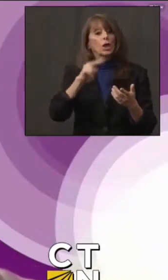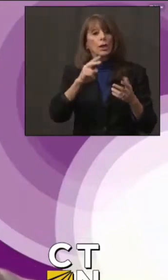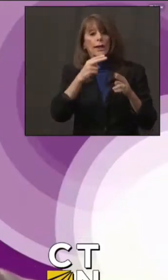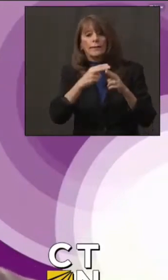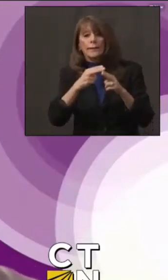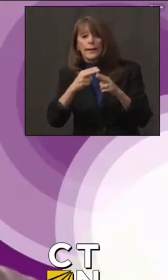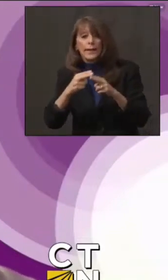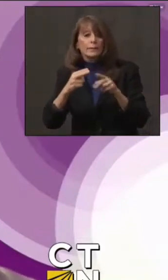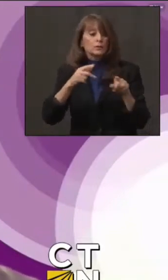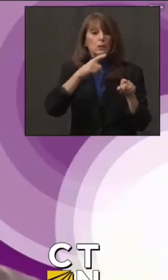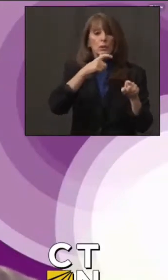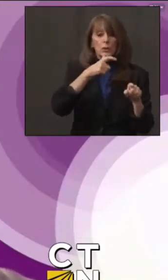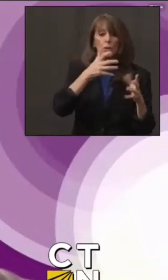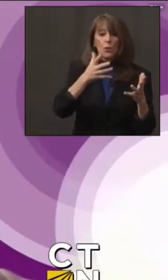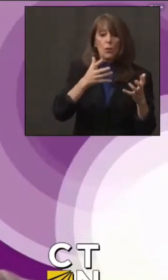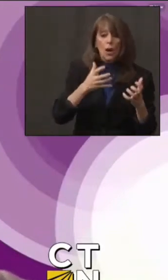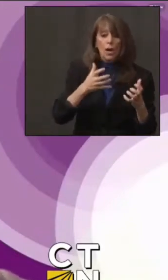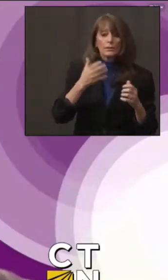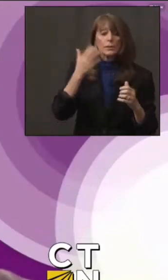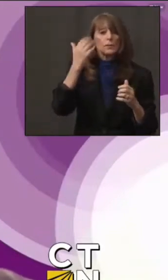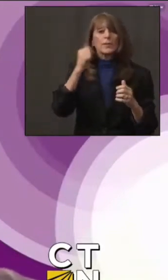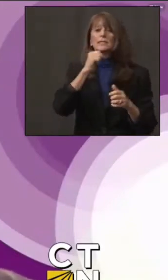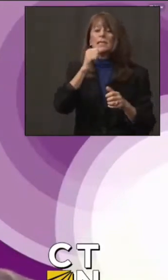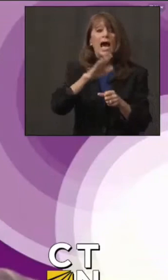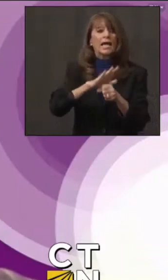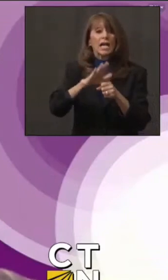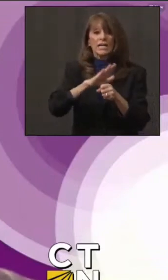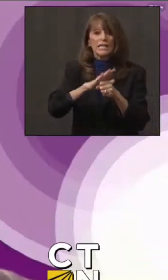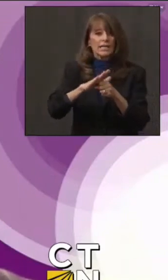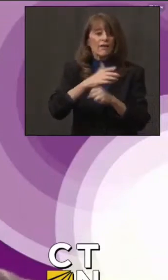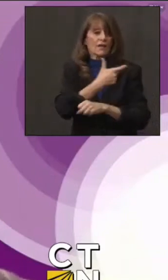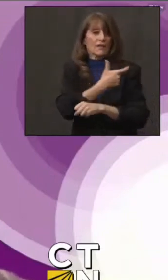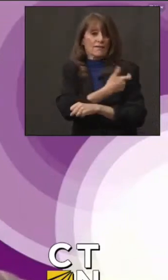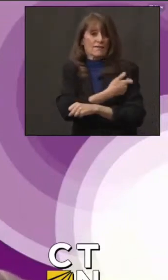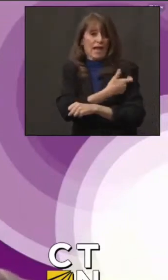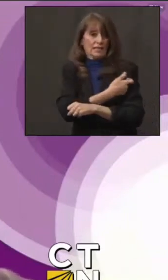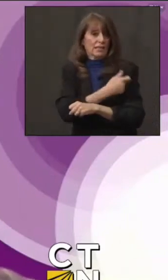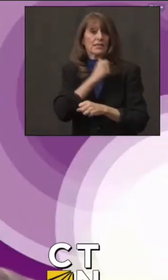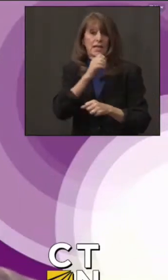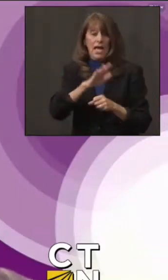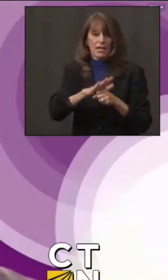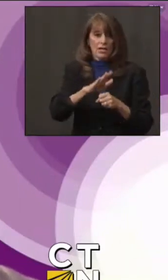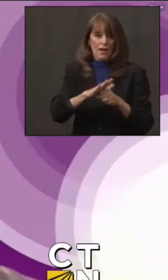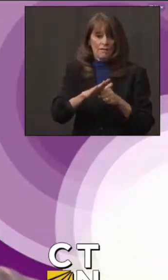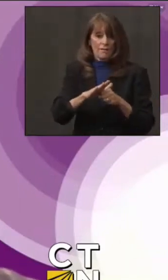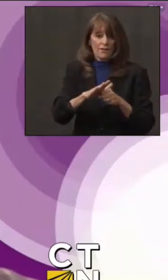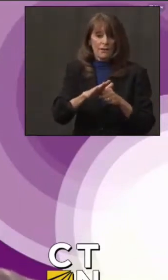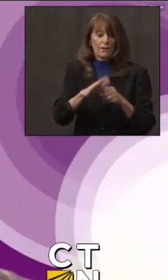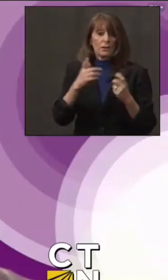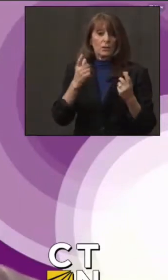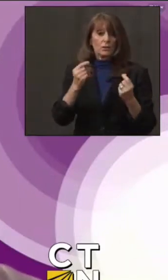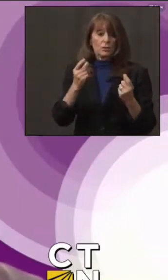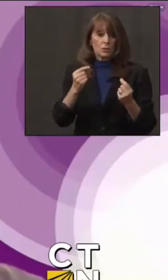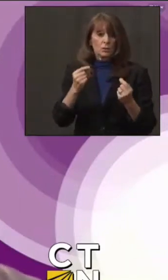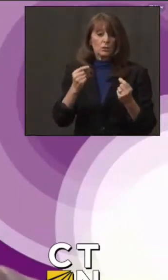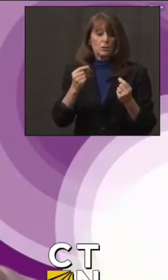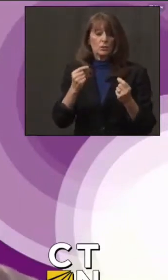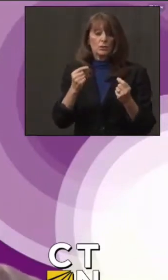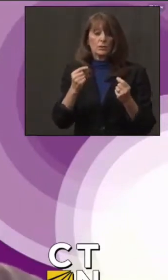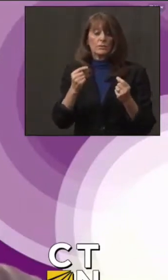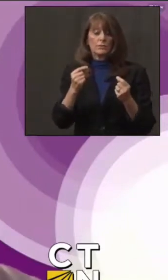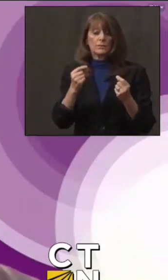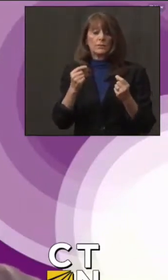ACIP, we, because there's not going to be enough supply to match the demand, have to do, as the commissioner was just alluding